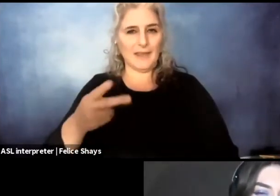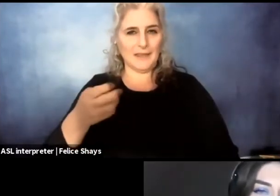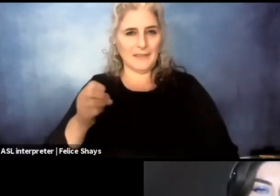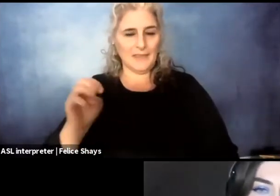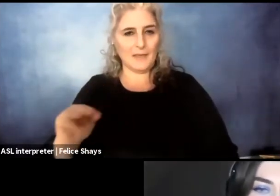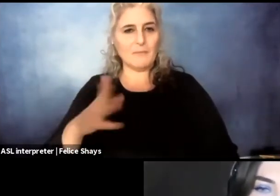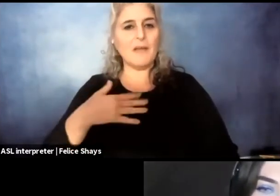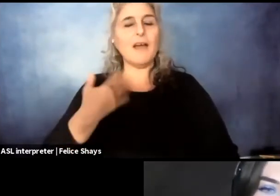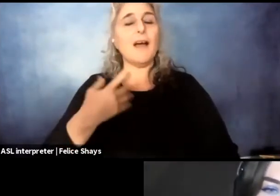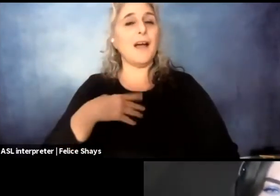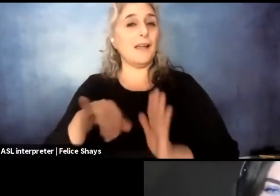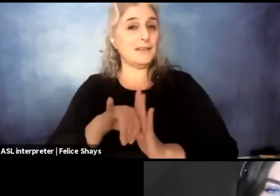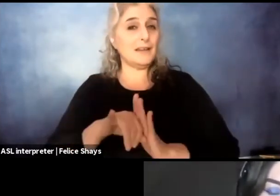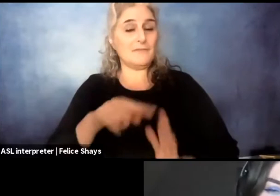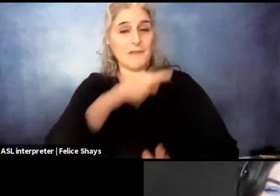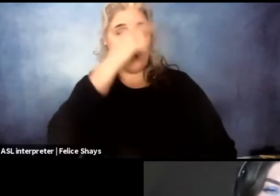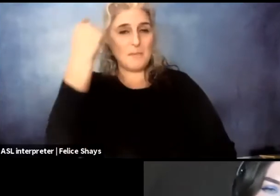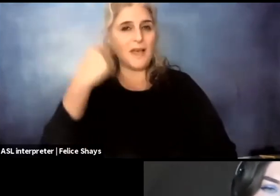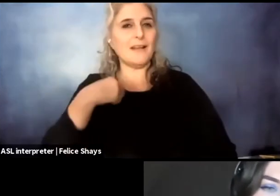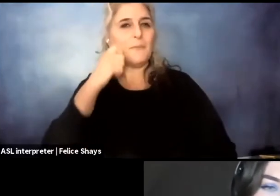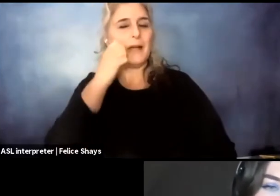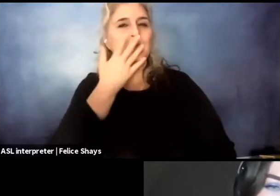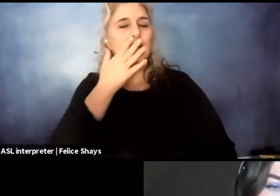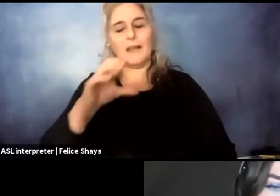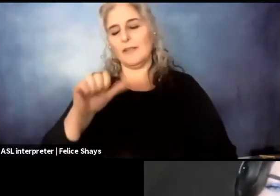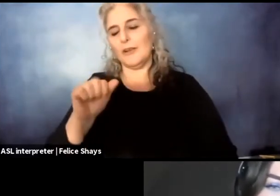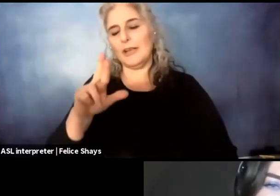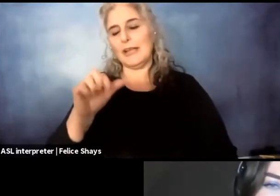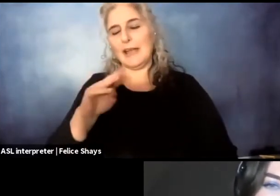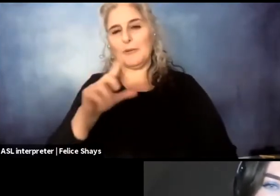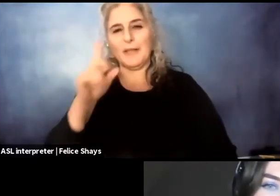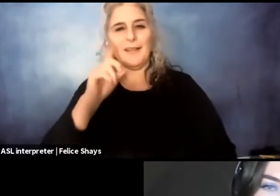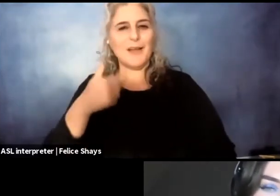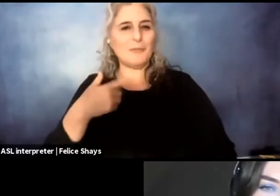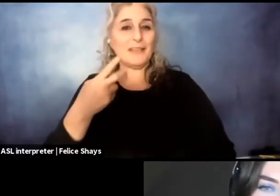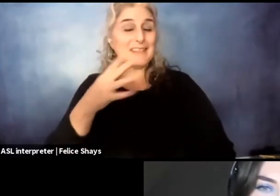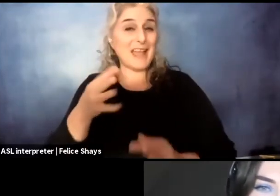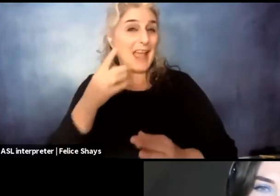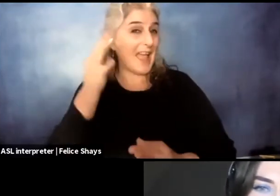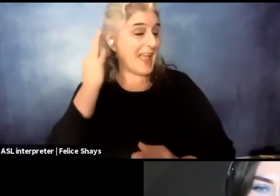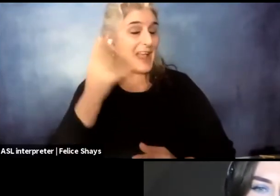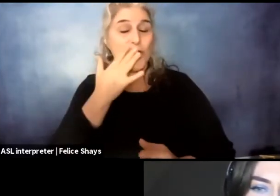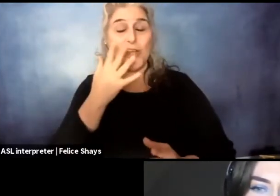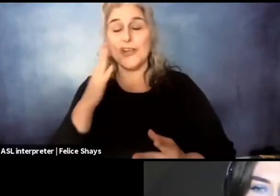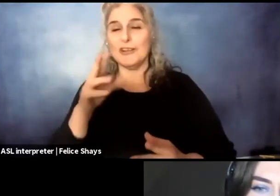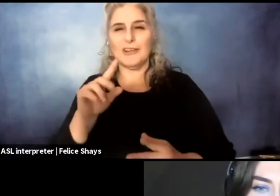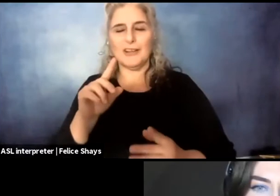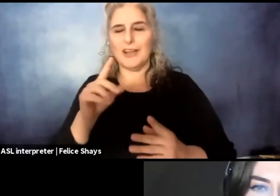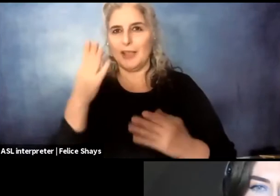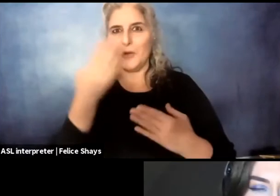caramel complexion. I also have turquoise, blue, green hair in a messy top